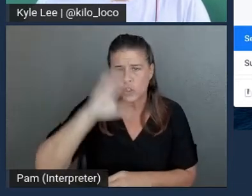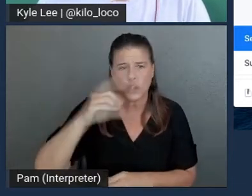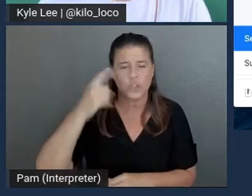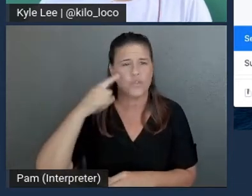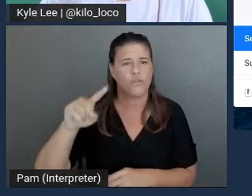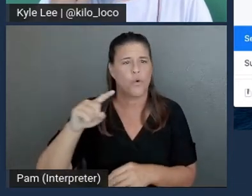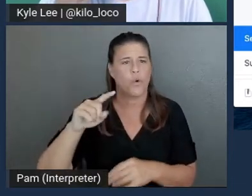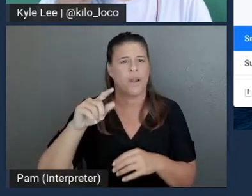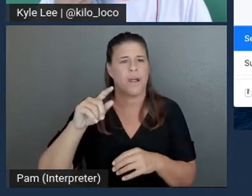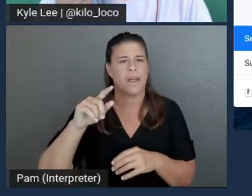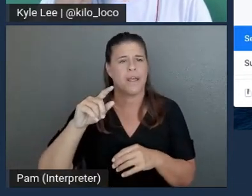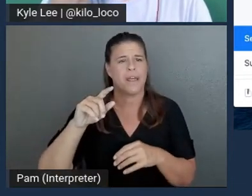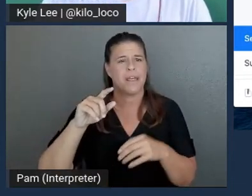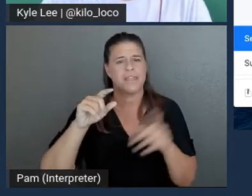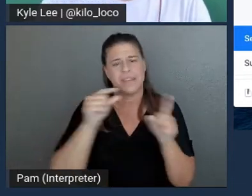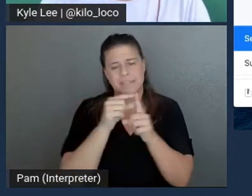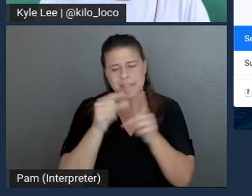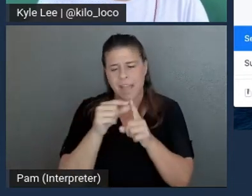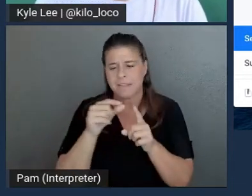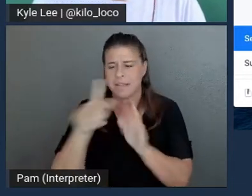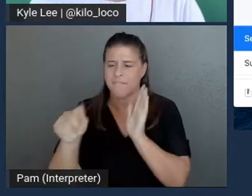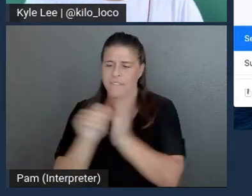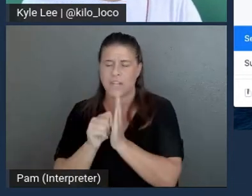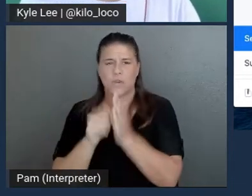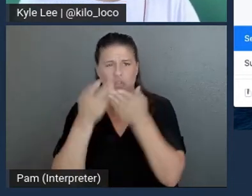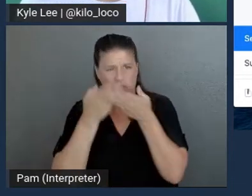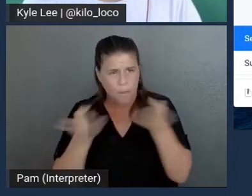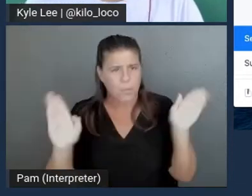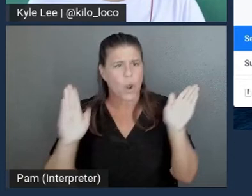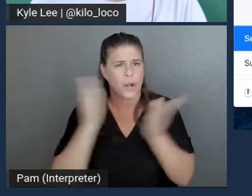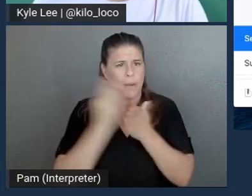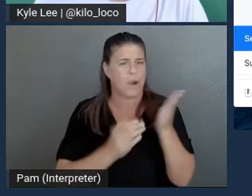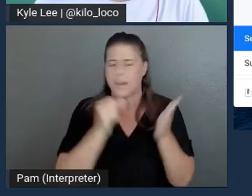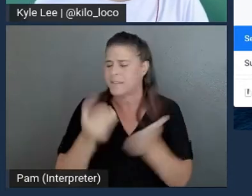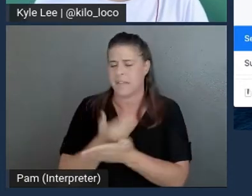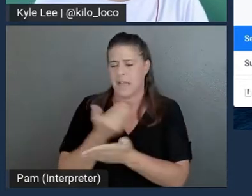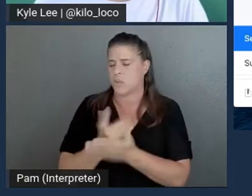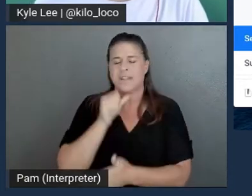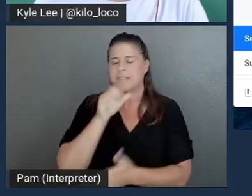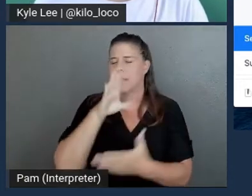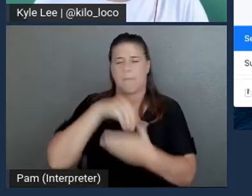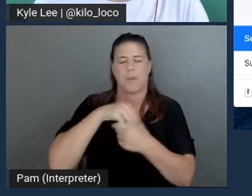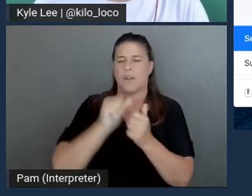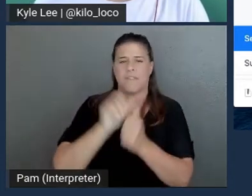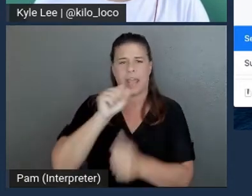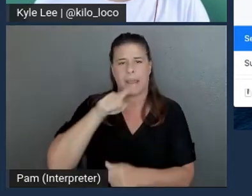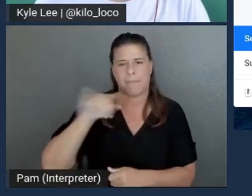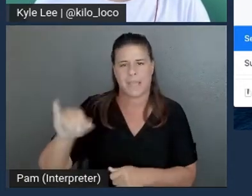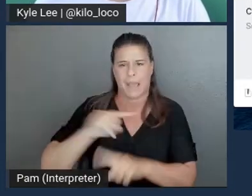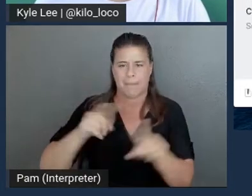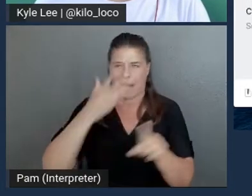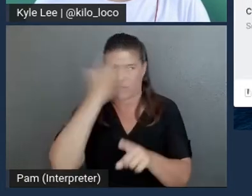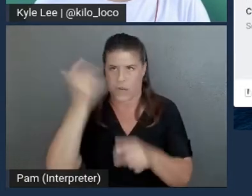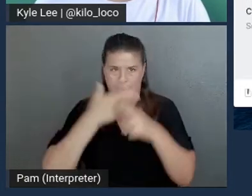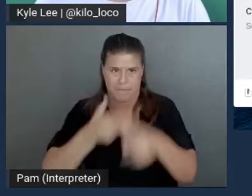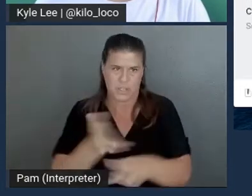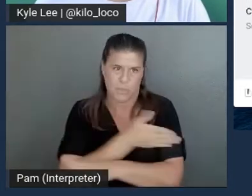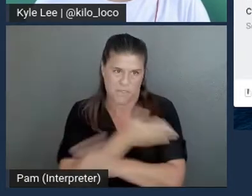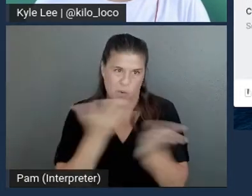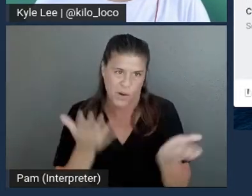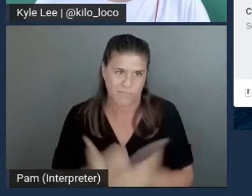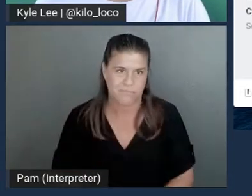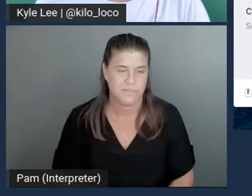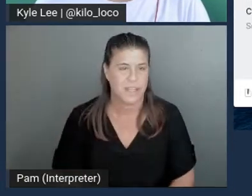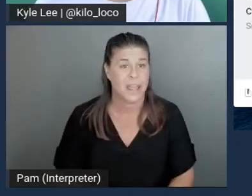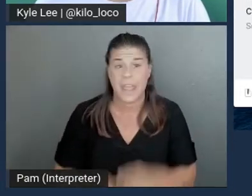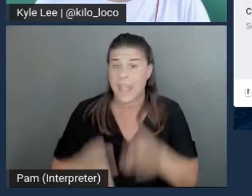This is just a broader part of Rekognition, right? It's not this new API. It's not part of this API. It's just one I forgot to mention before.